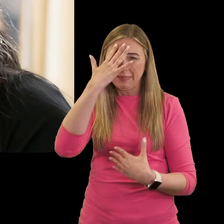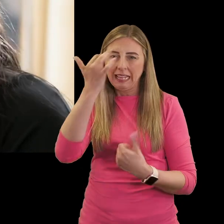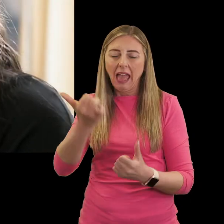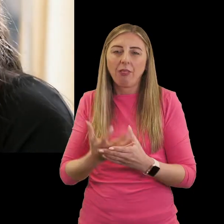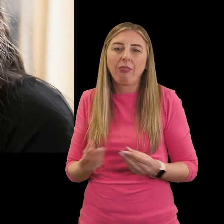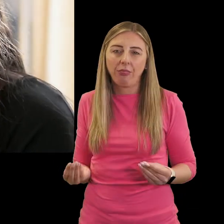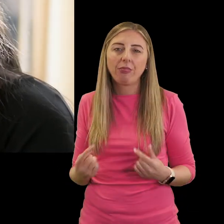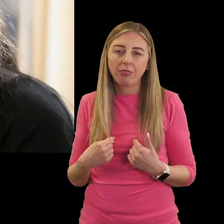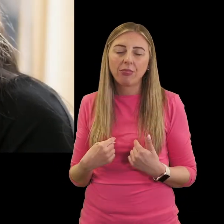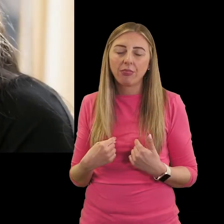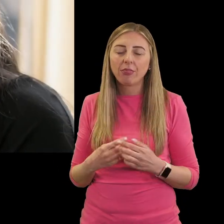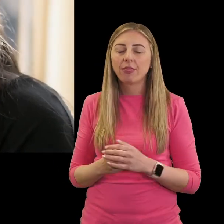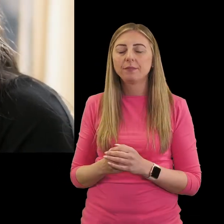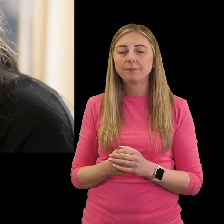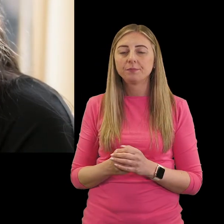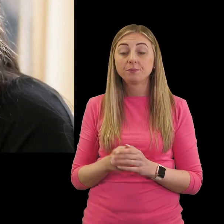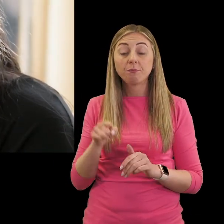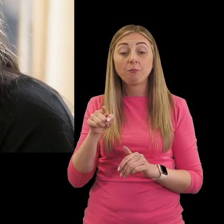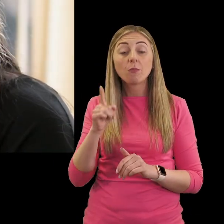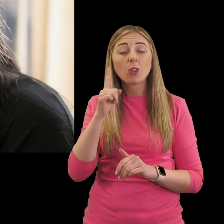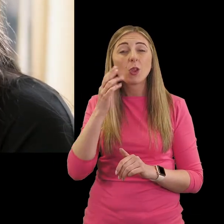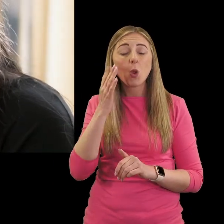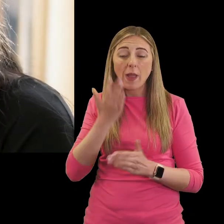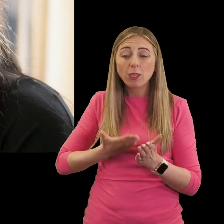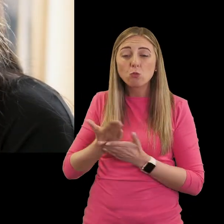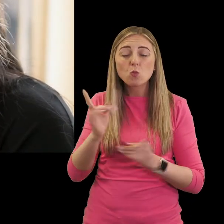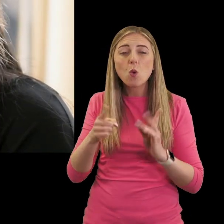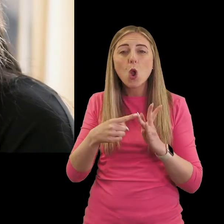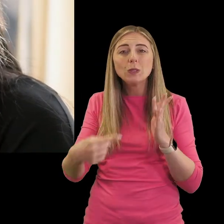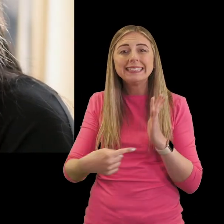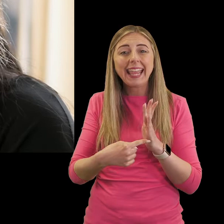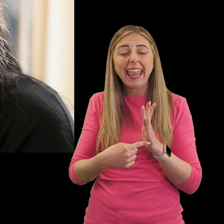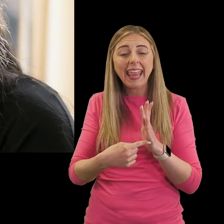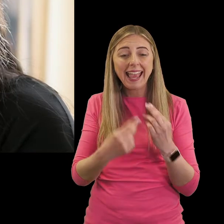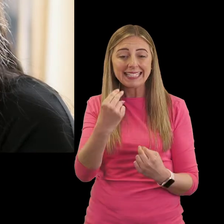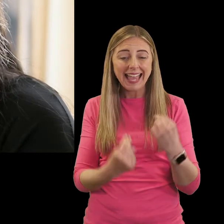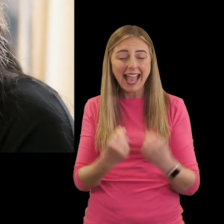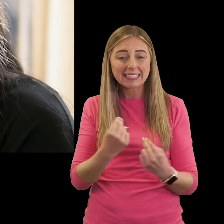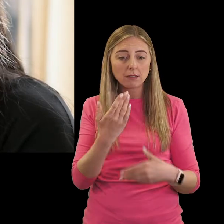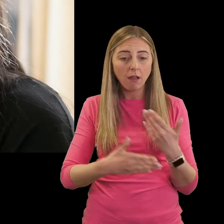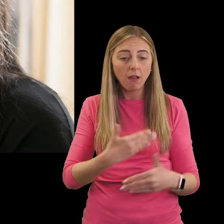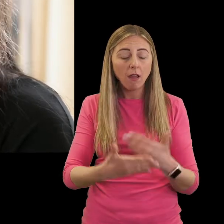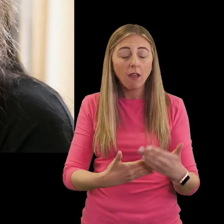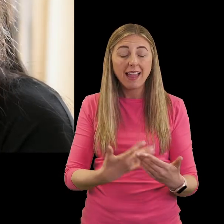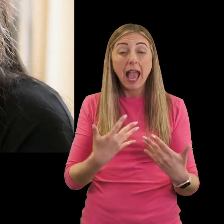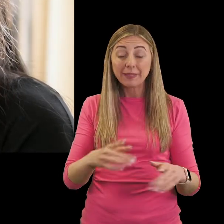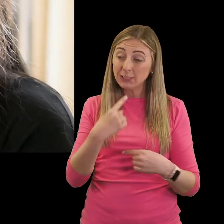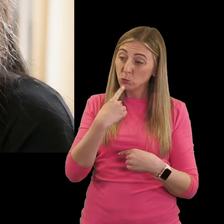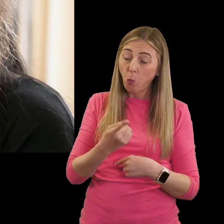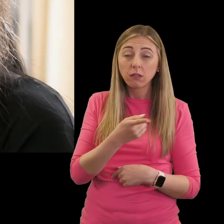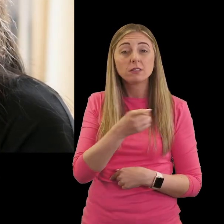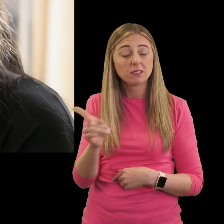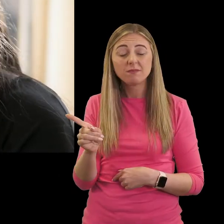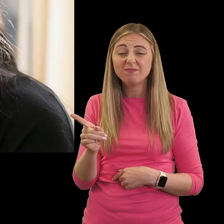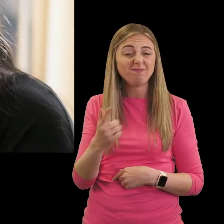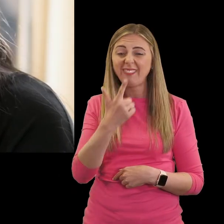One of the things that was suggested when I was going through occupational health about this, I told them that I